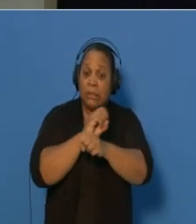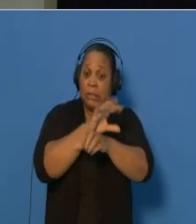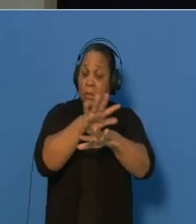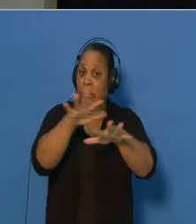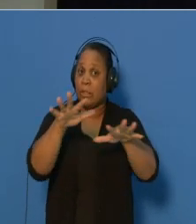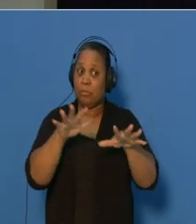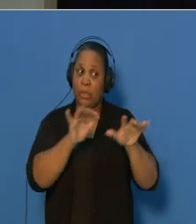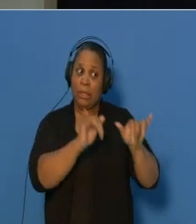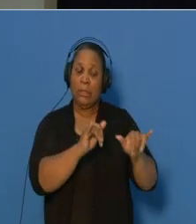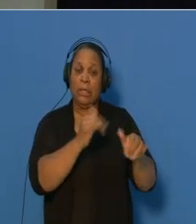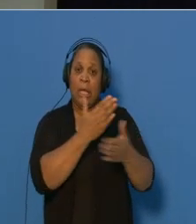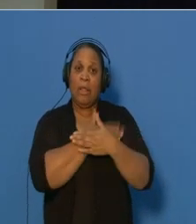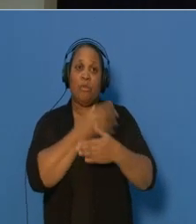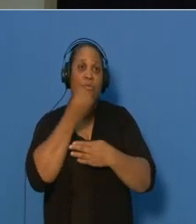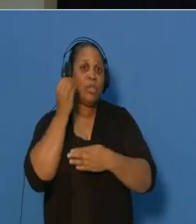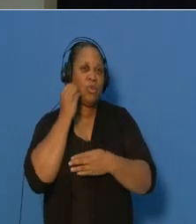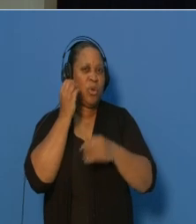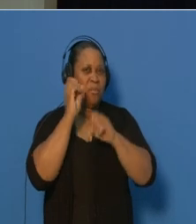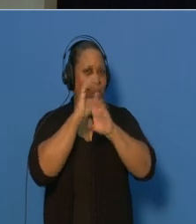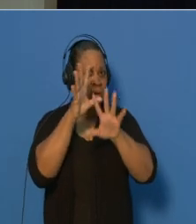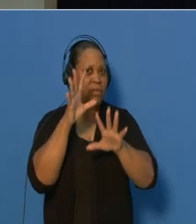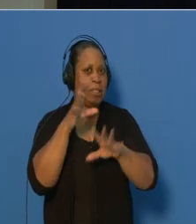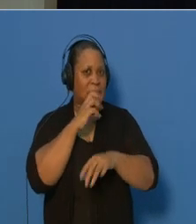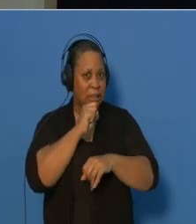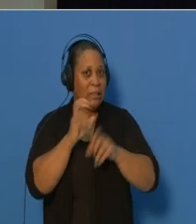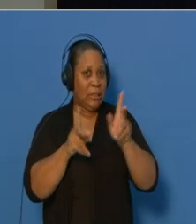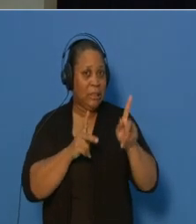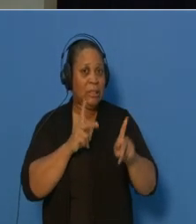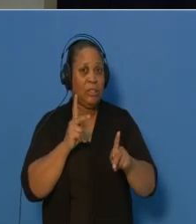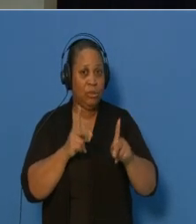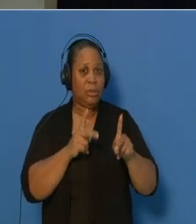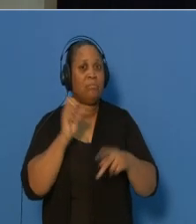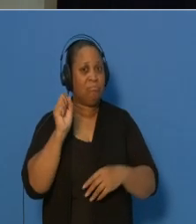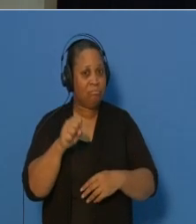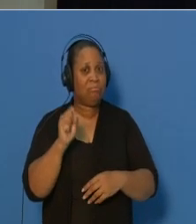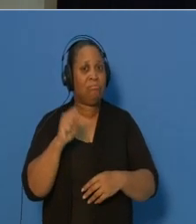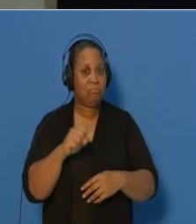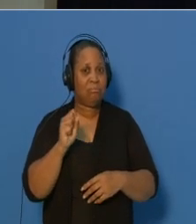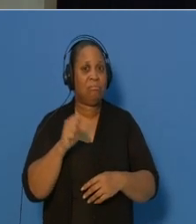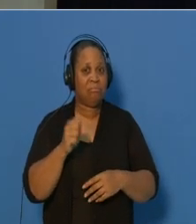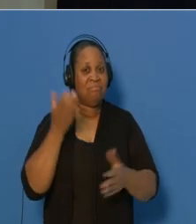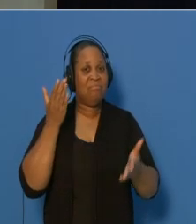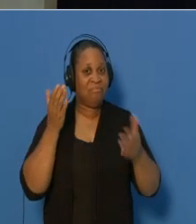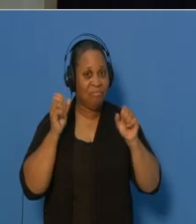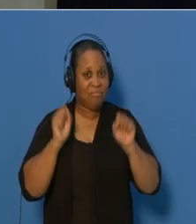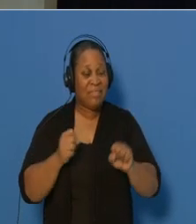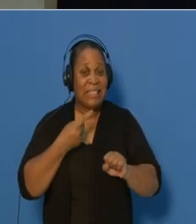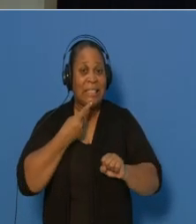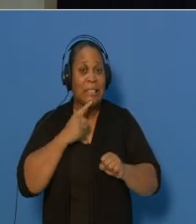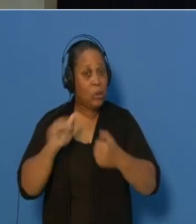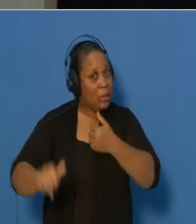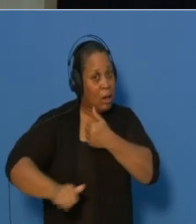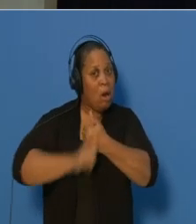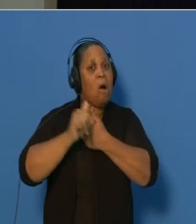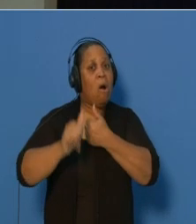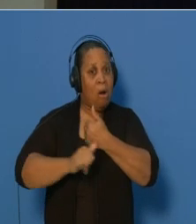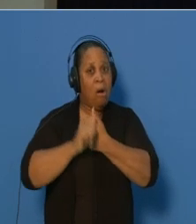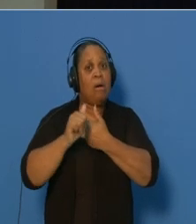at rest homes where obviously seniors are quite likely to be seriously harmed by this